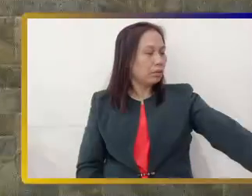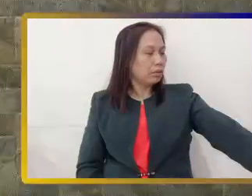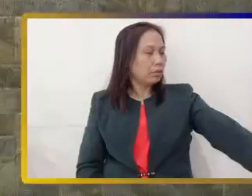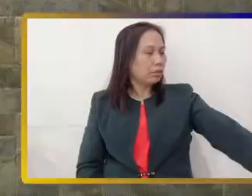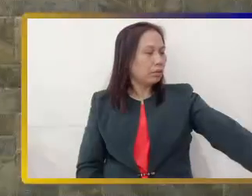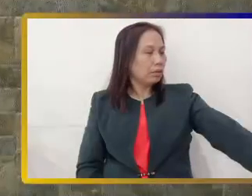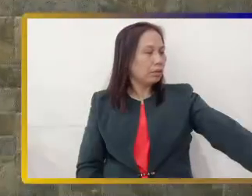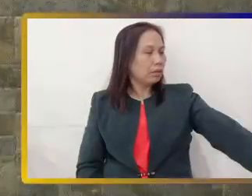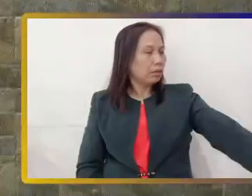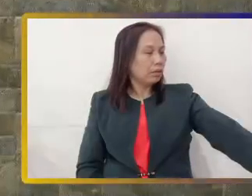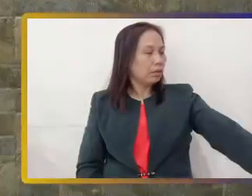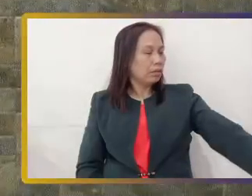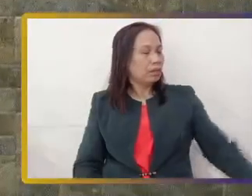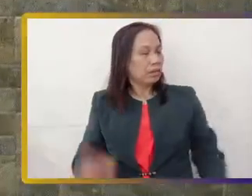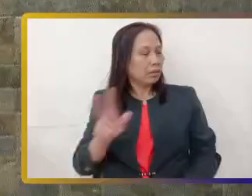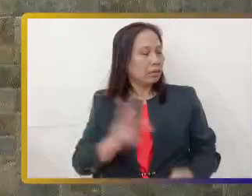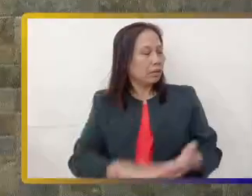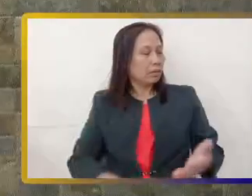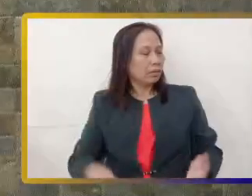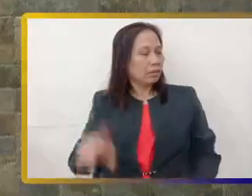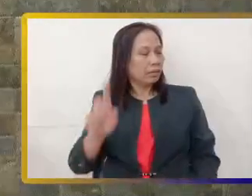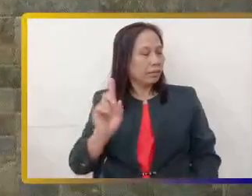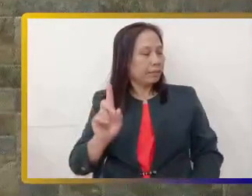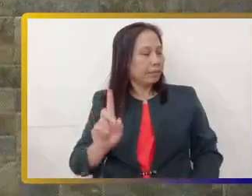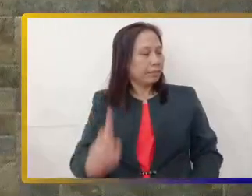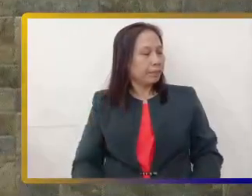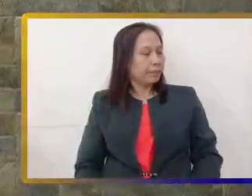right number